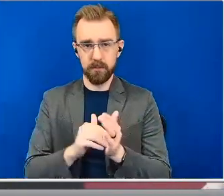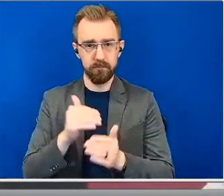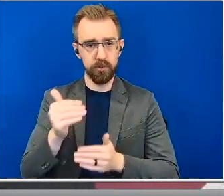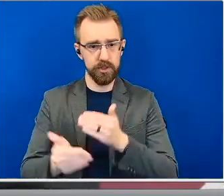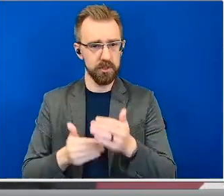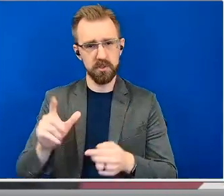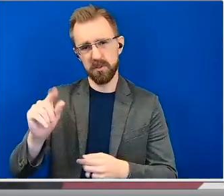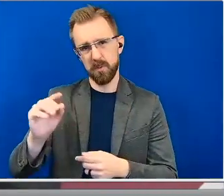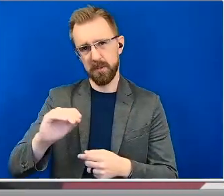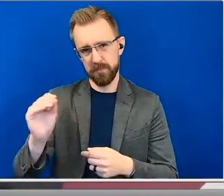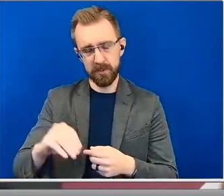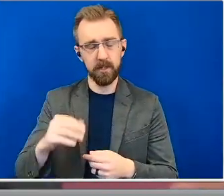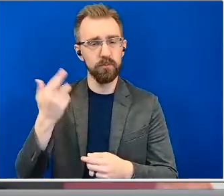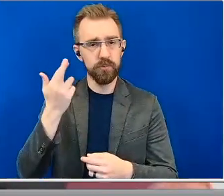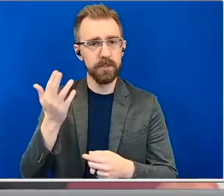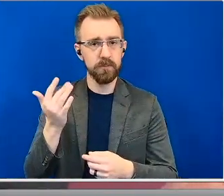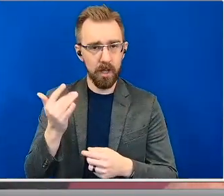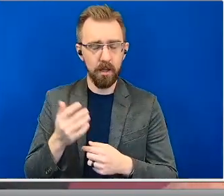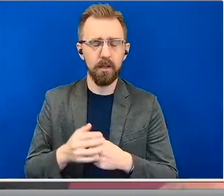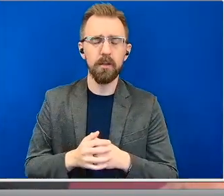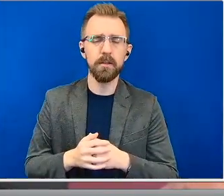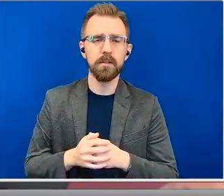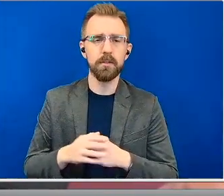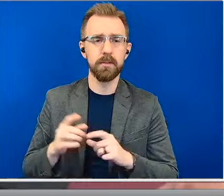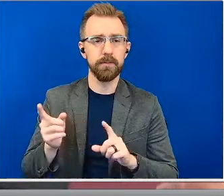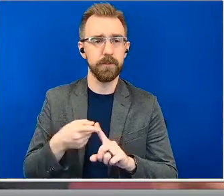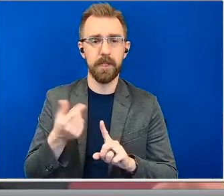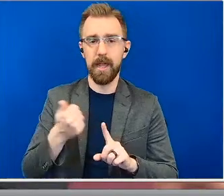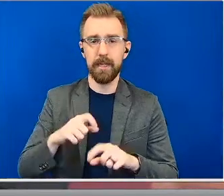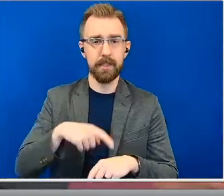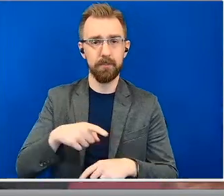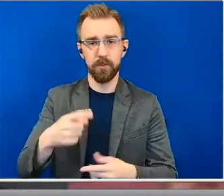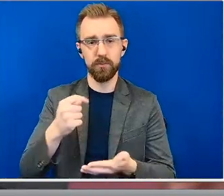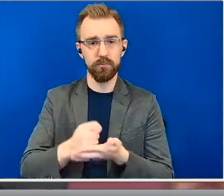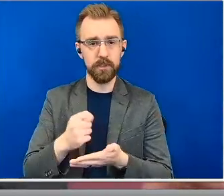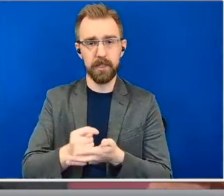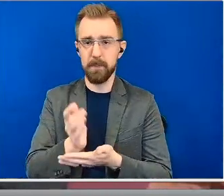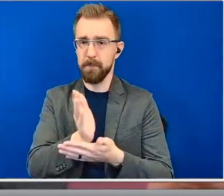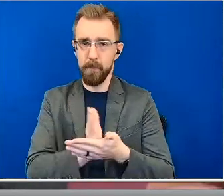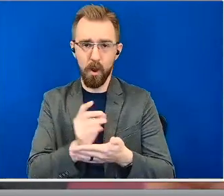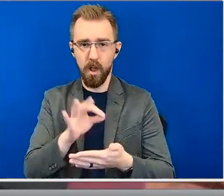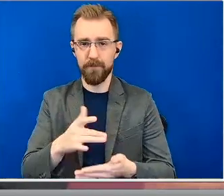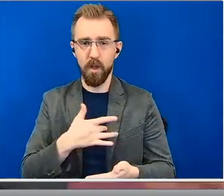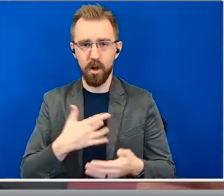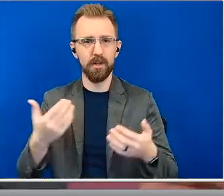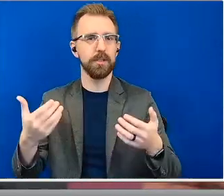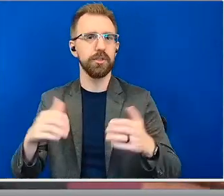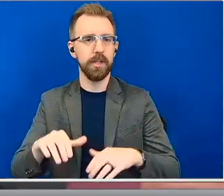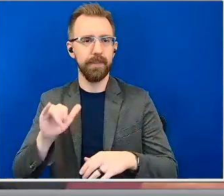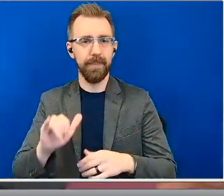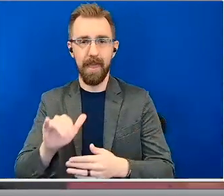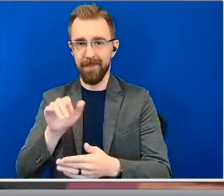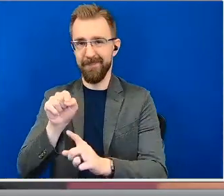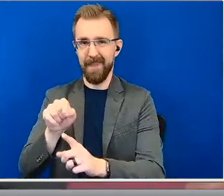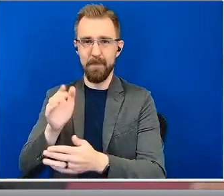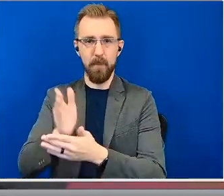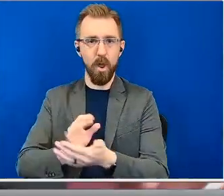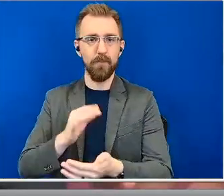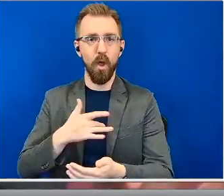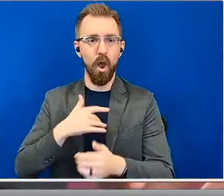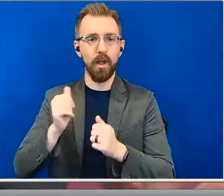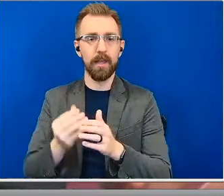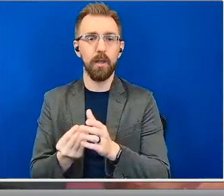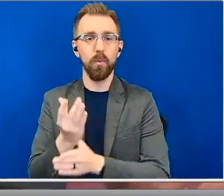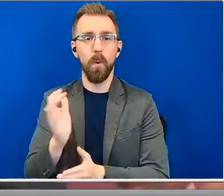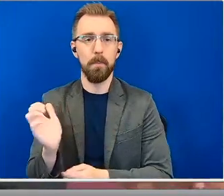for that is, first, anytime you treat any portion of the heart, there's a chance that that portion of the heart can actually grow back. So if it grows back, you have to